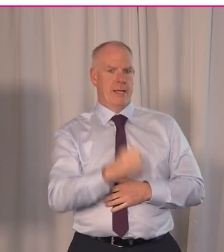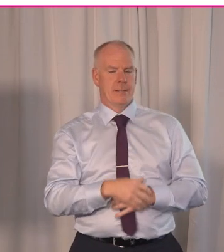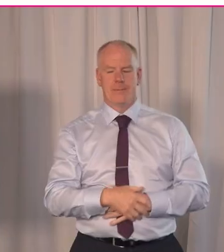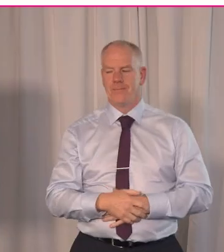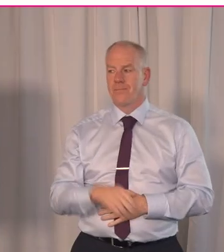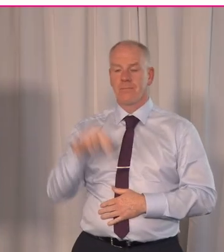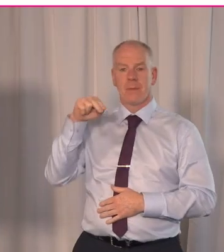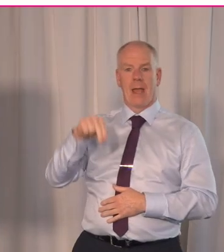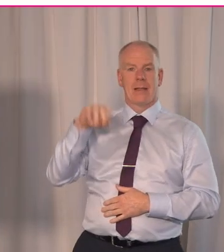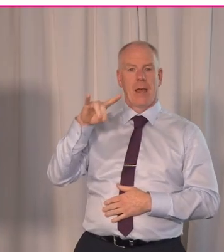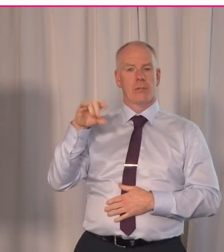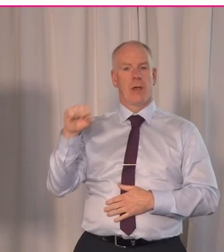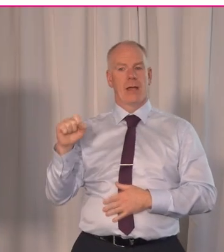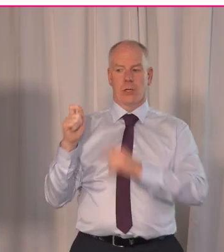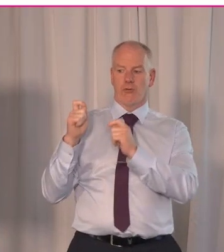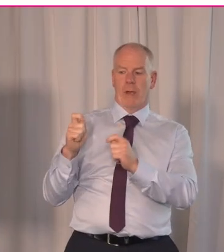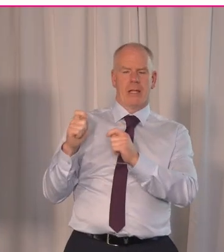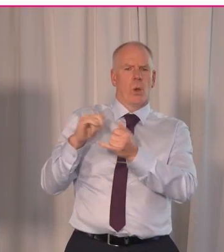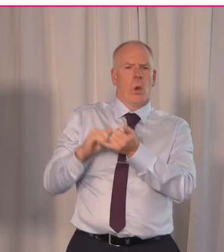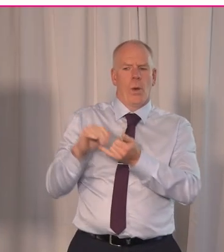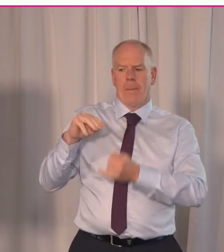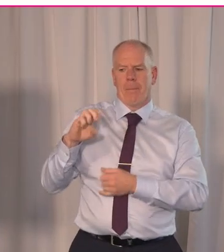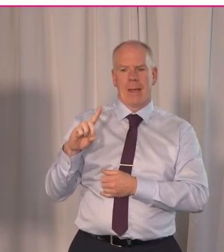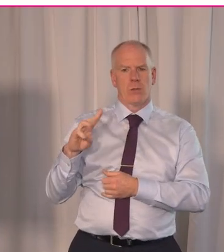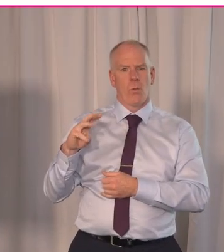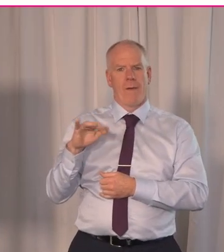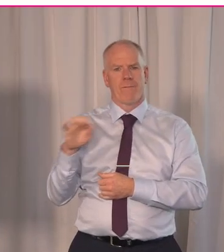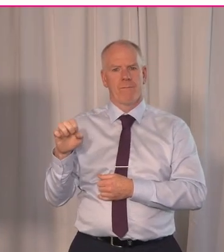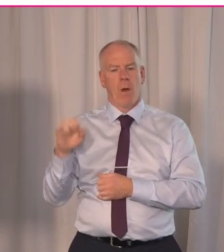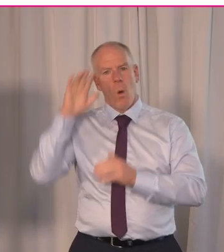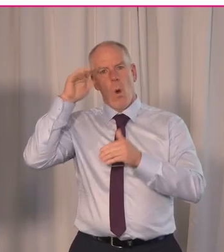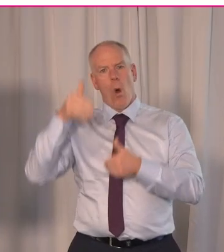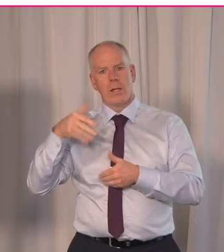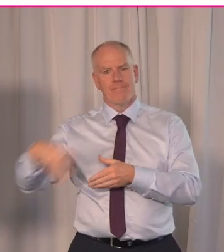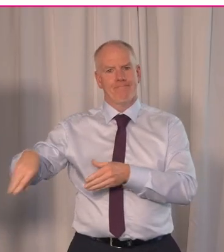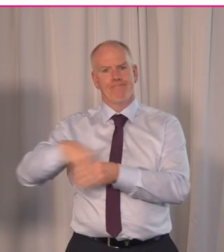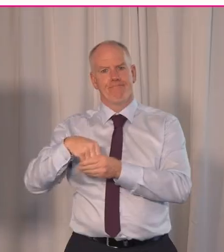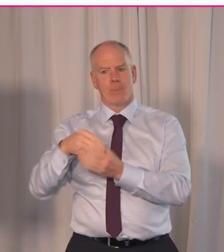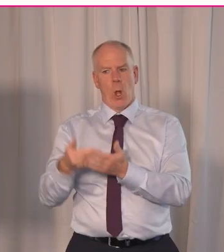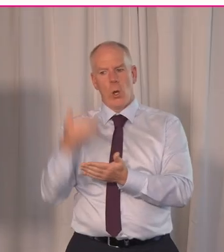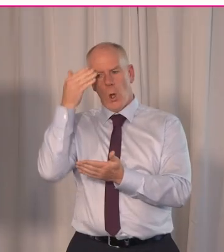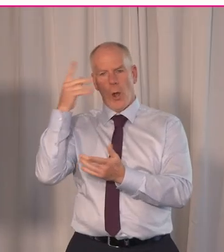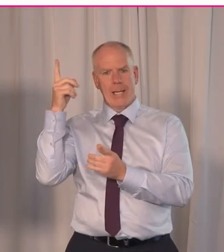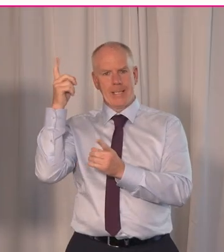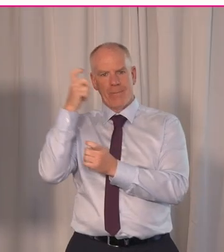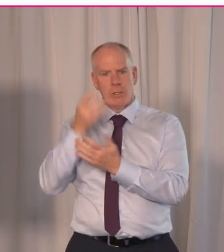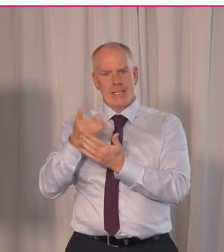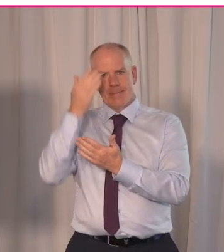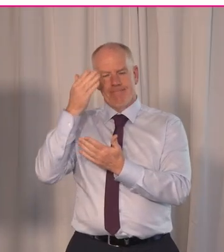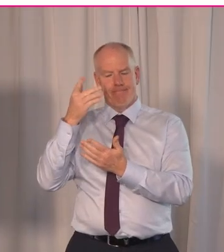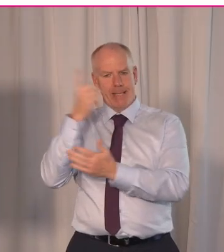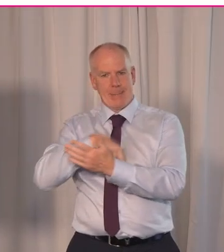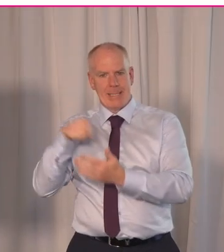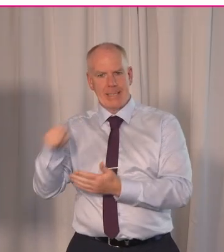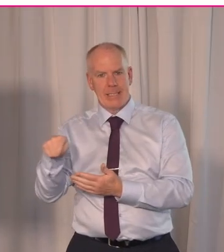for midwives, autism is usually clubbed together with learning disabilities, and